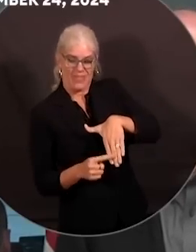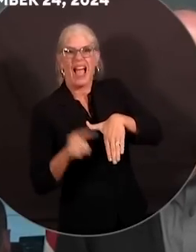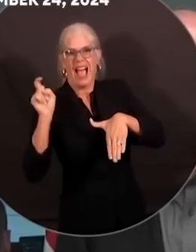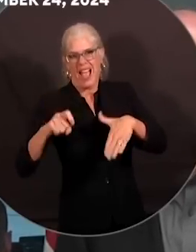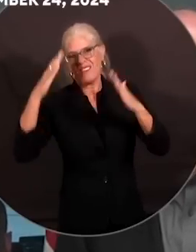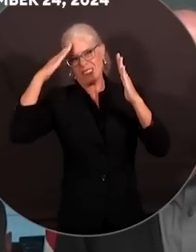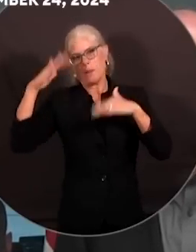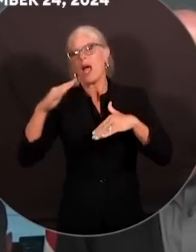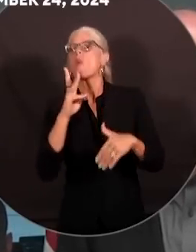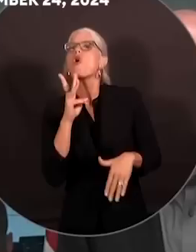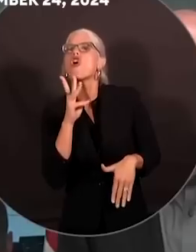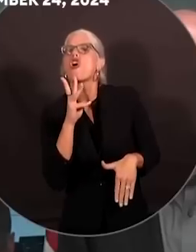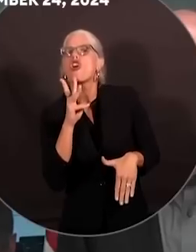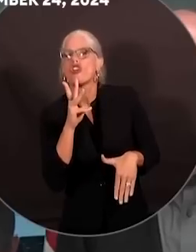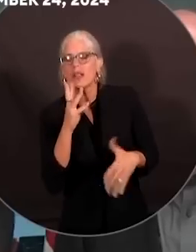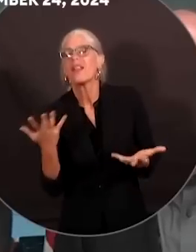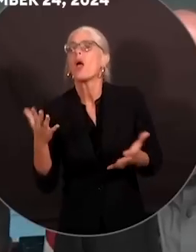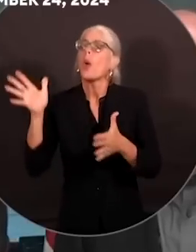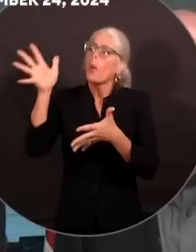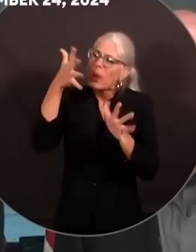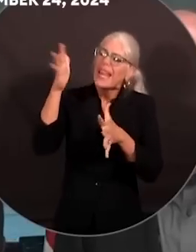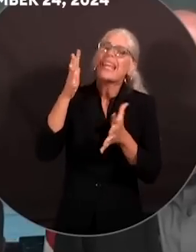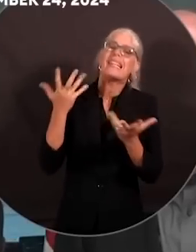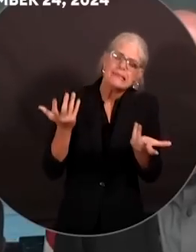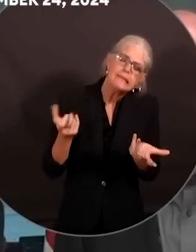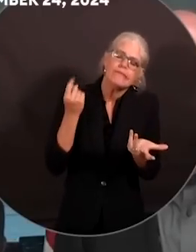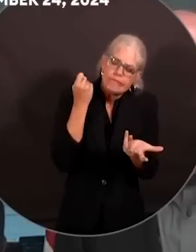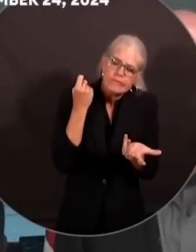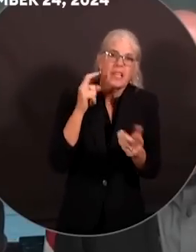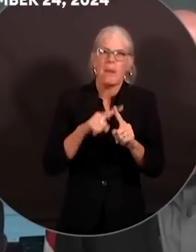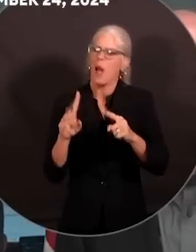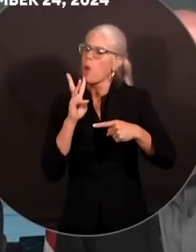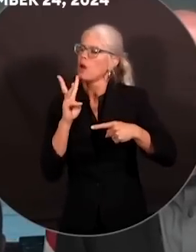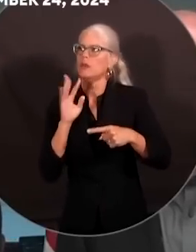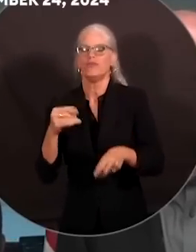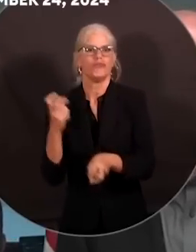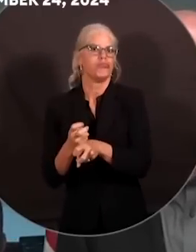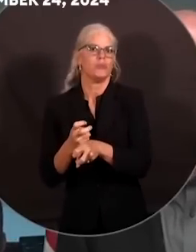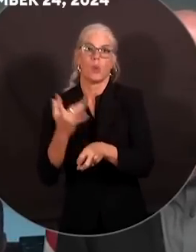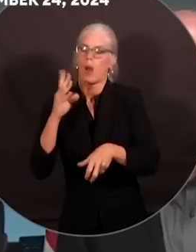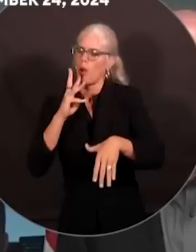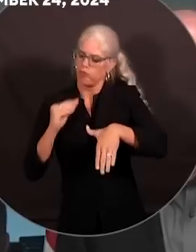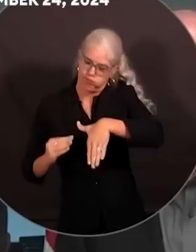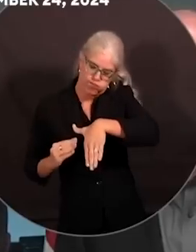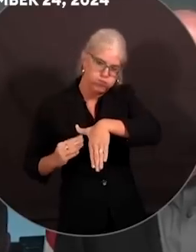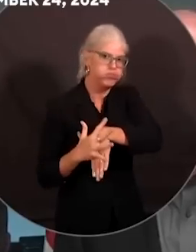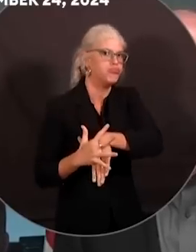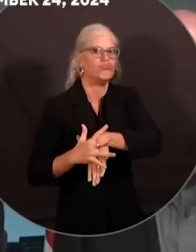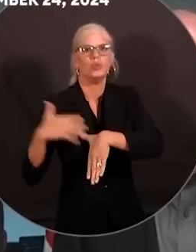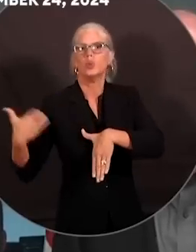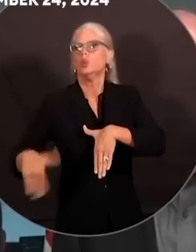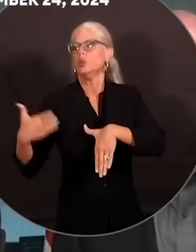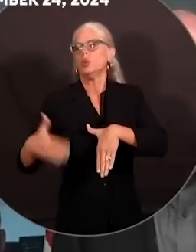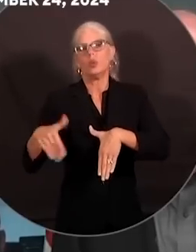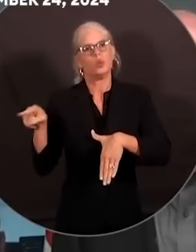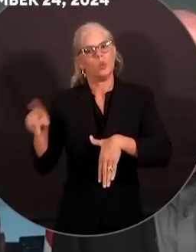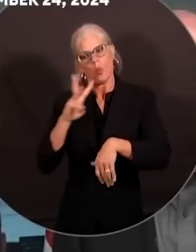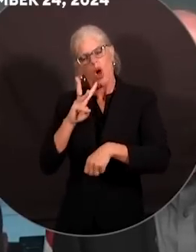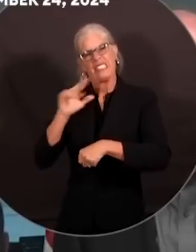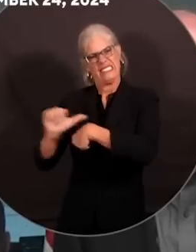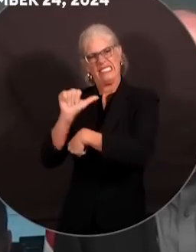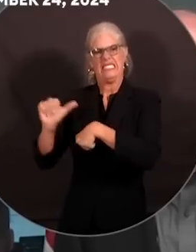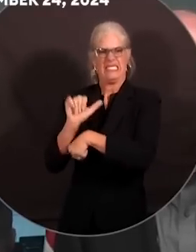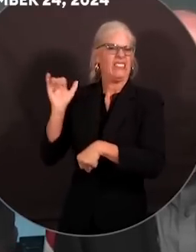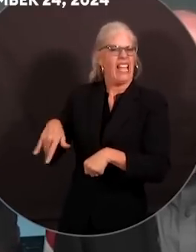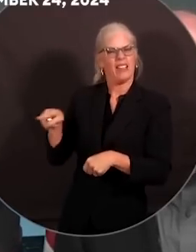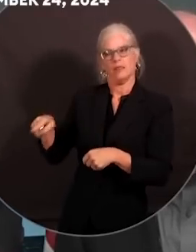from. Anything that's shelter in Florida is going to be able to withstand the wind. But it's the water that can be really, really devastating if